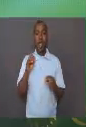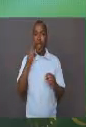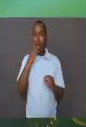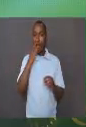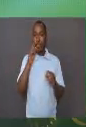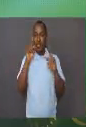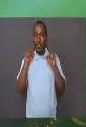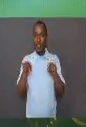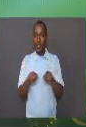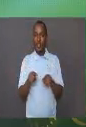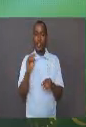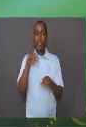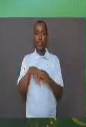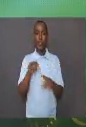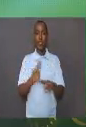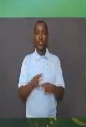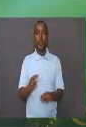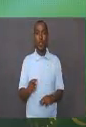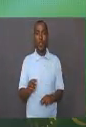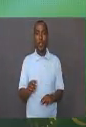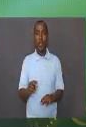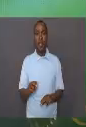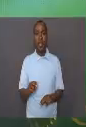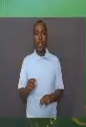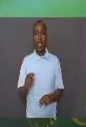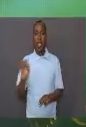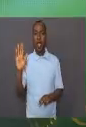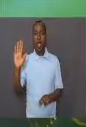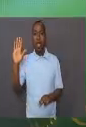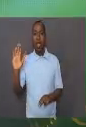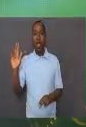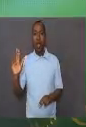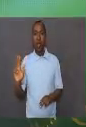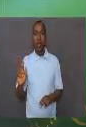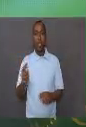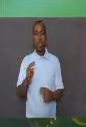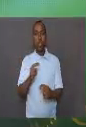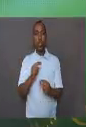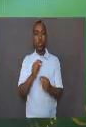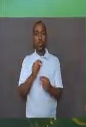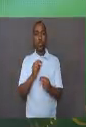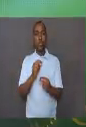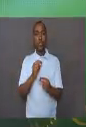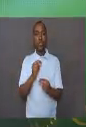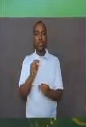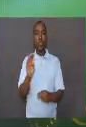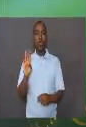Unlike agar, which gels, the nutrient broth will culture